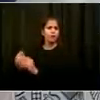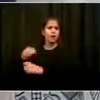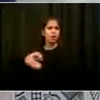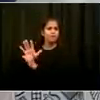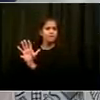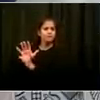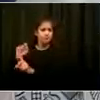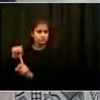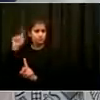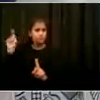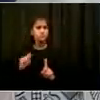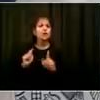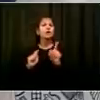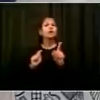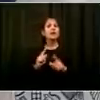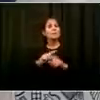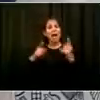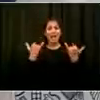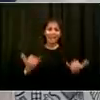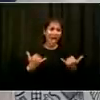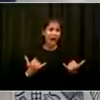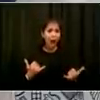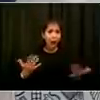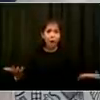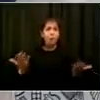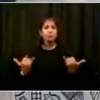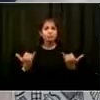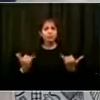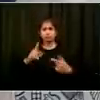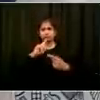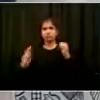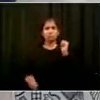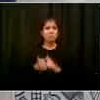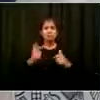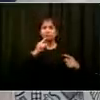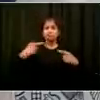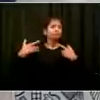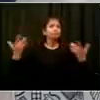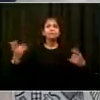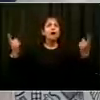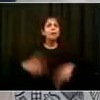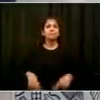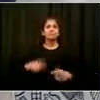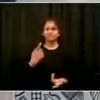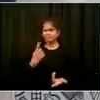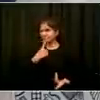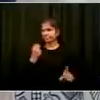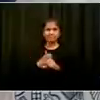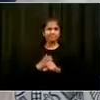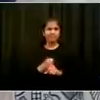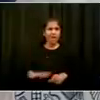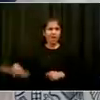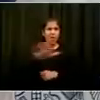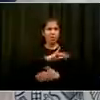an overwhelming likelihood, and I think it's this close to a certainty, that New York City will be in that orange zone status in a week or